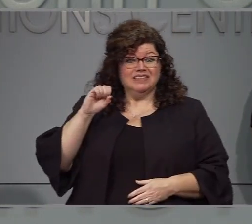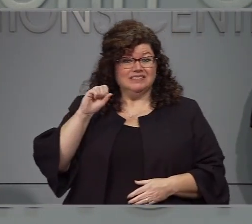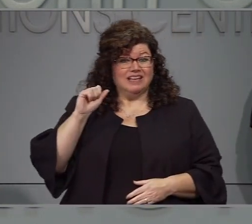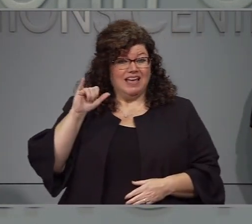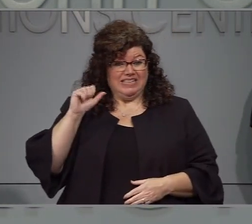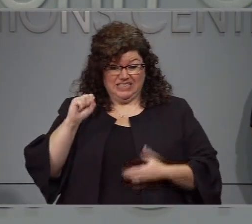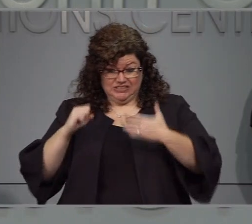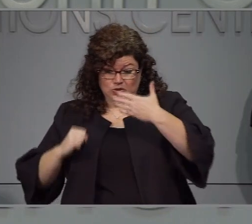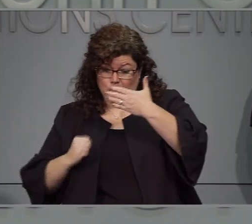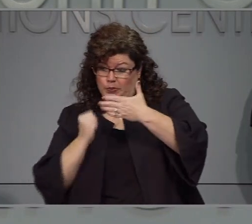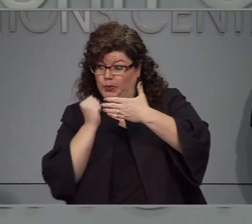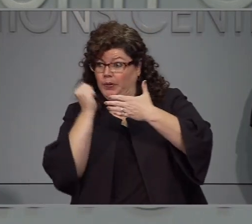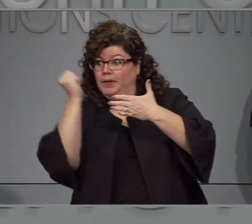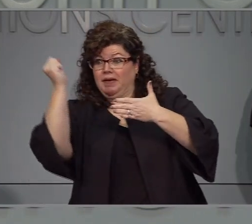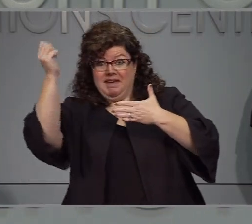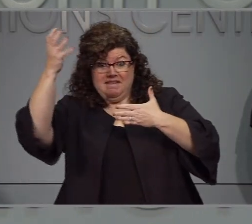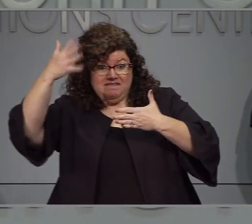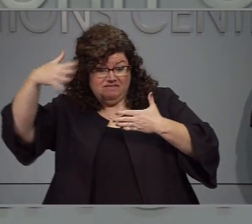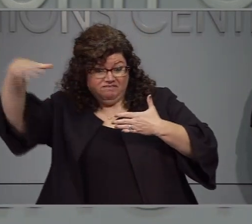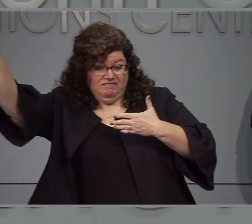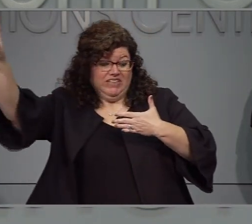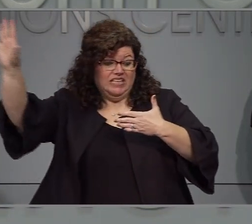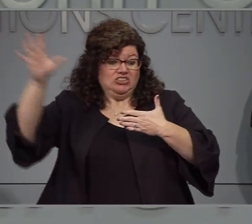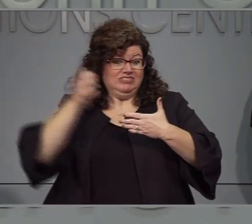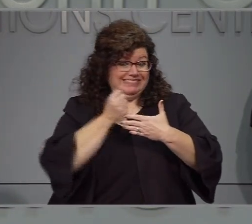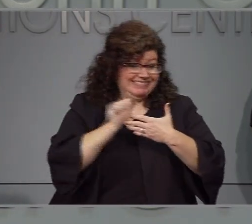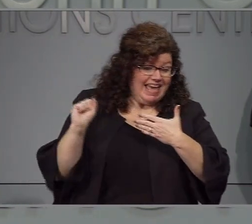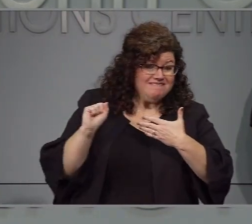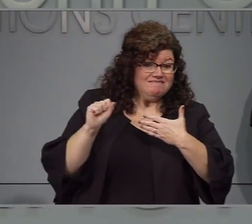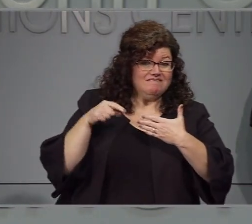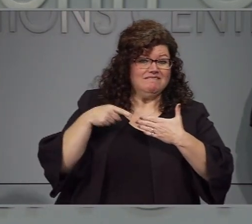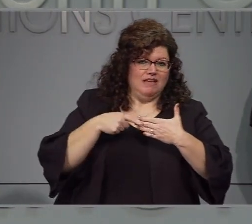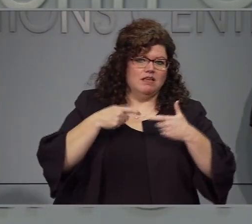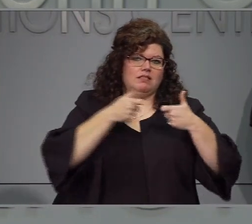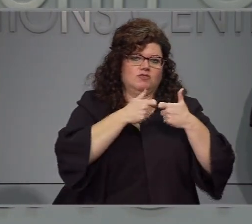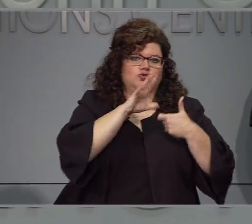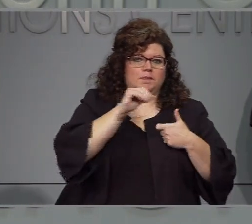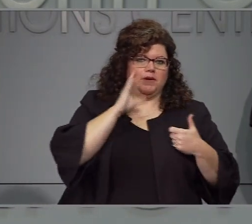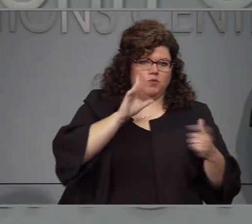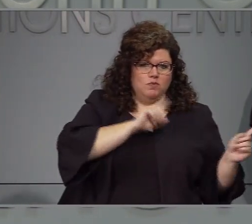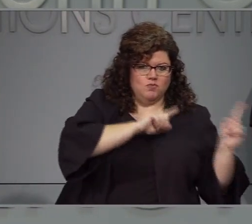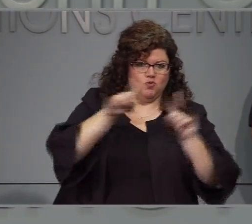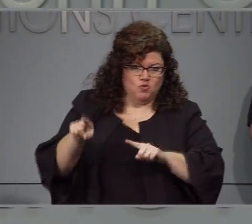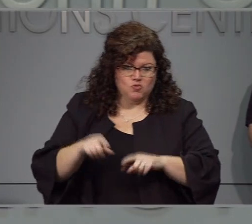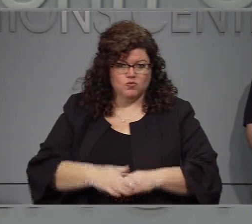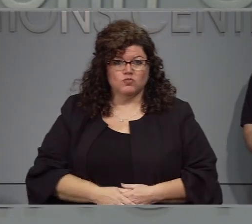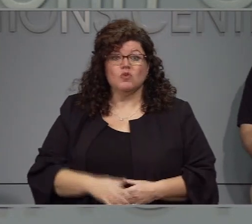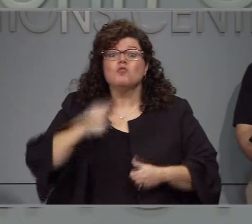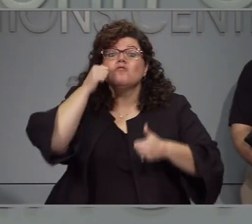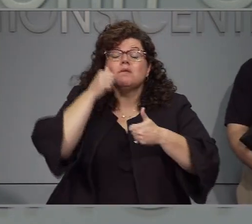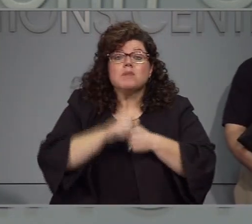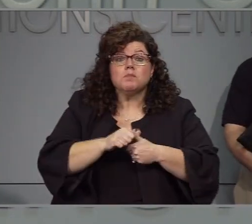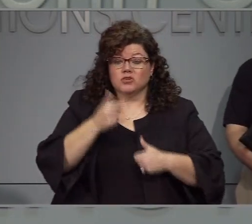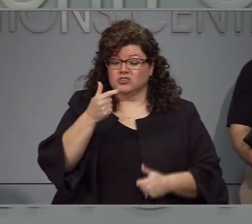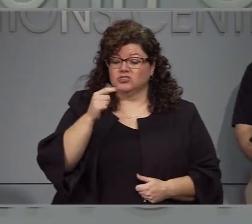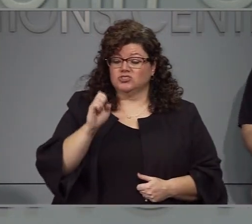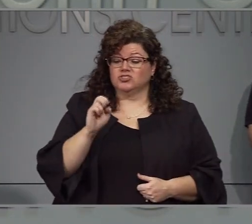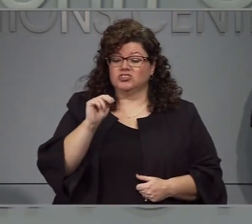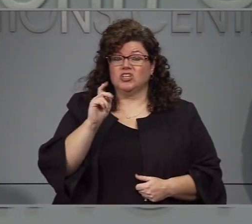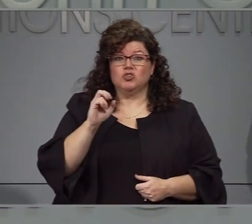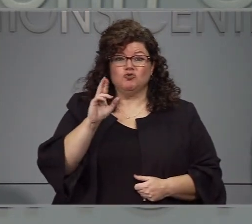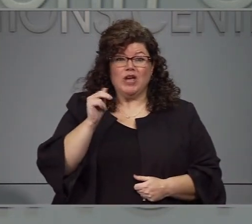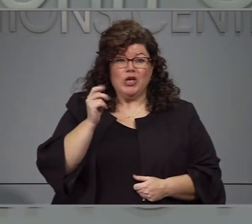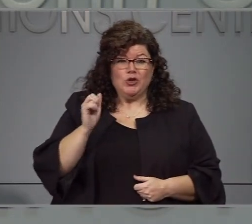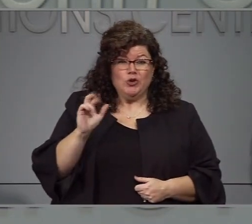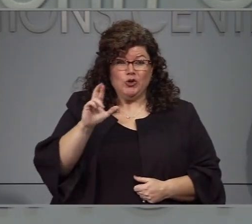passes. If your power goes out, remember these safety tips. Don't use a generator or grill in your home or